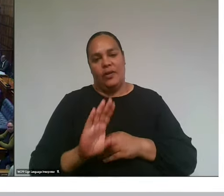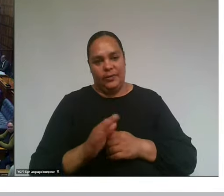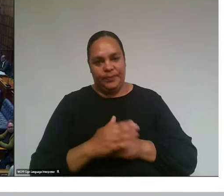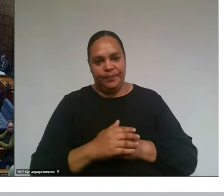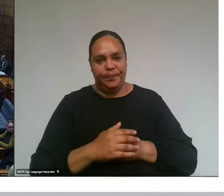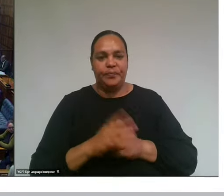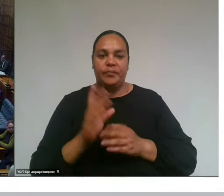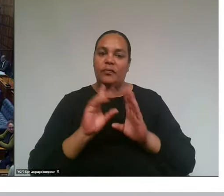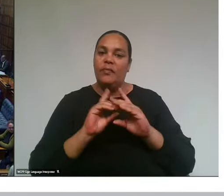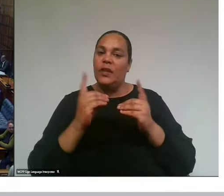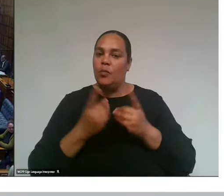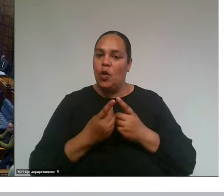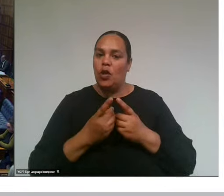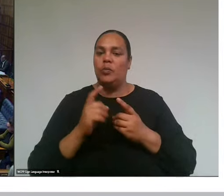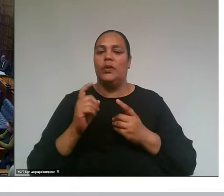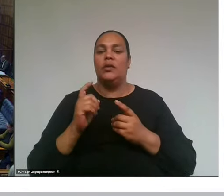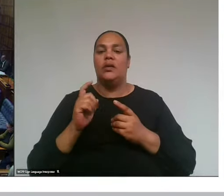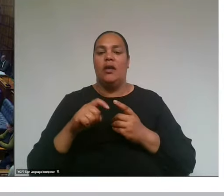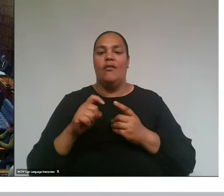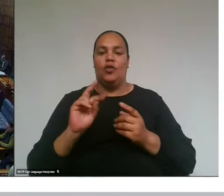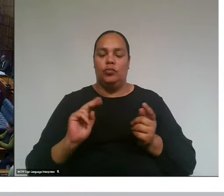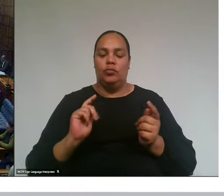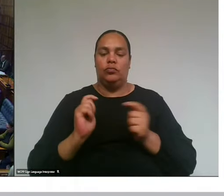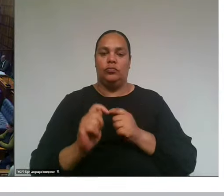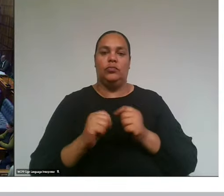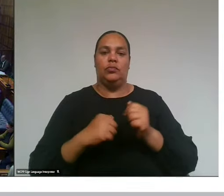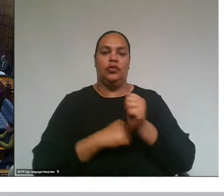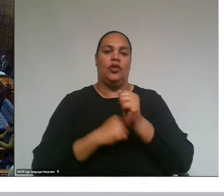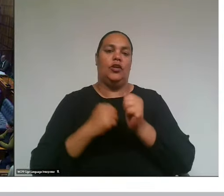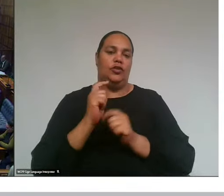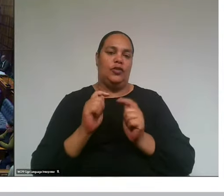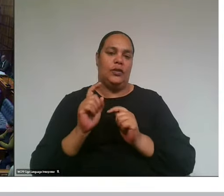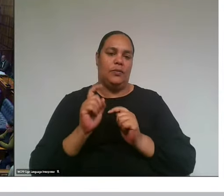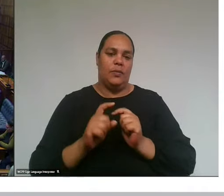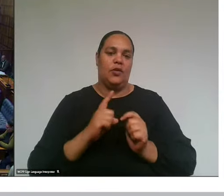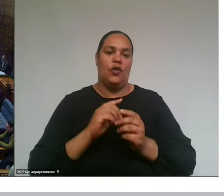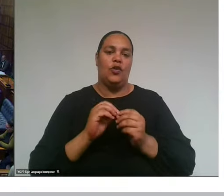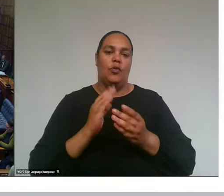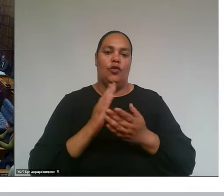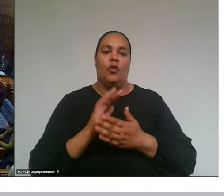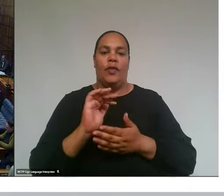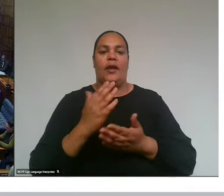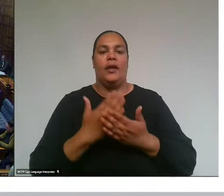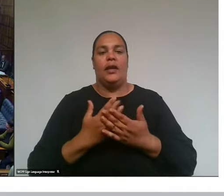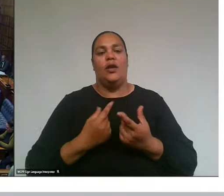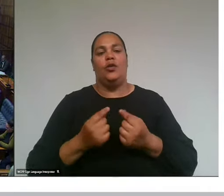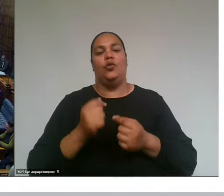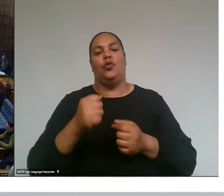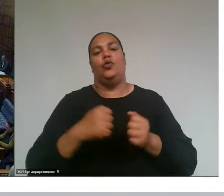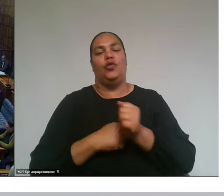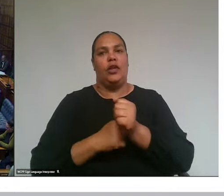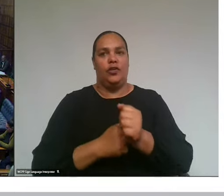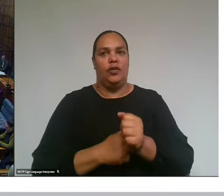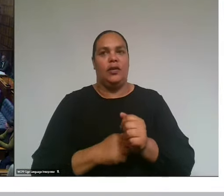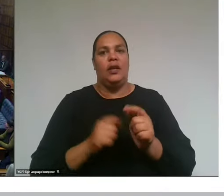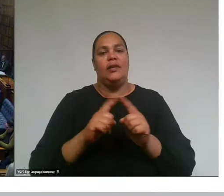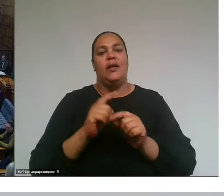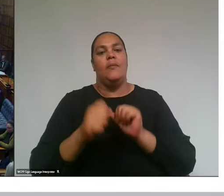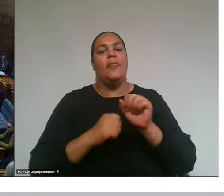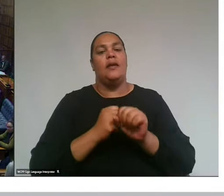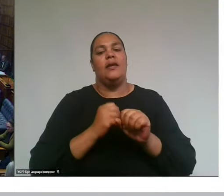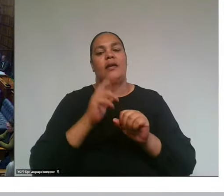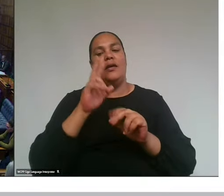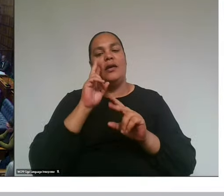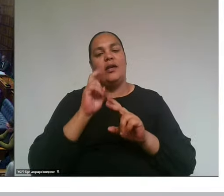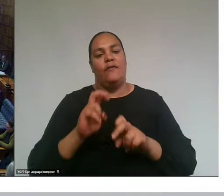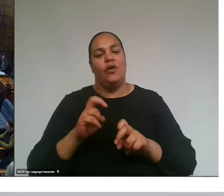the department had to reposition itself to make sure that it can deliver on this strategy and in the year under review We